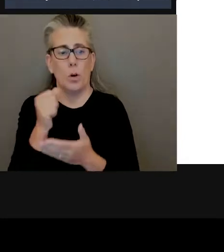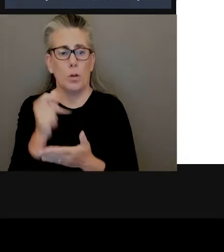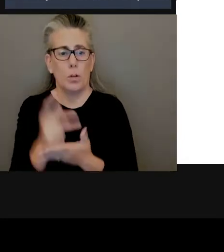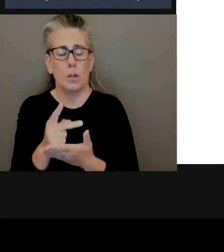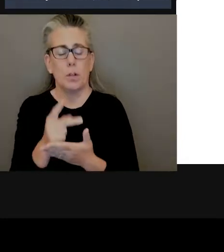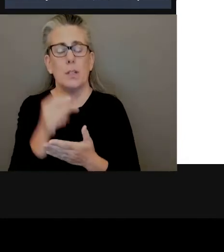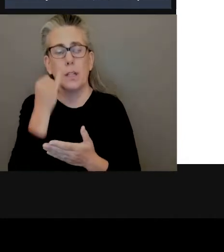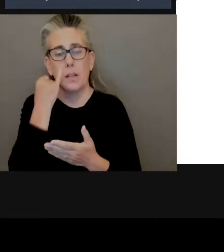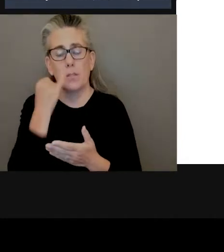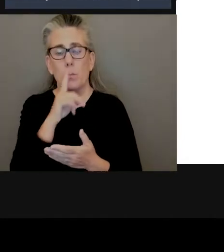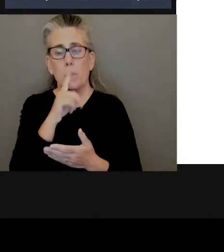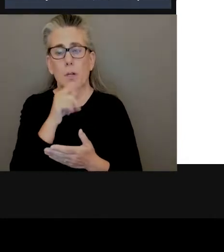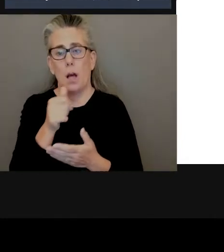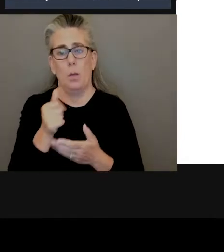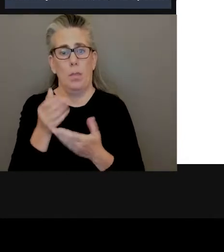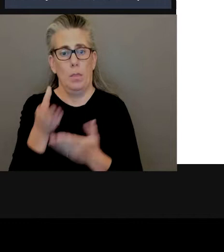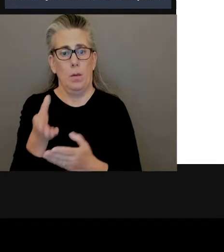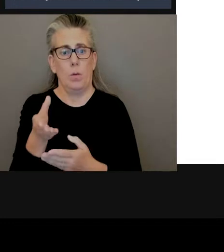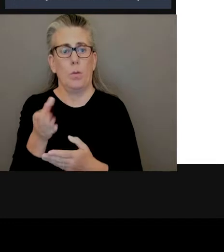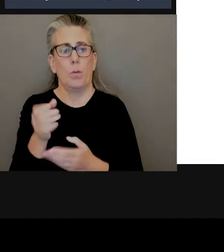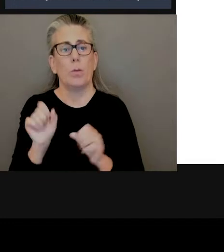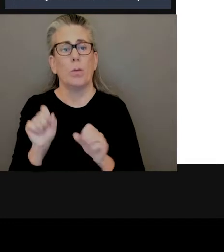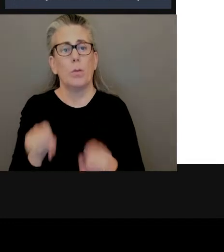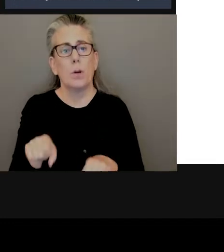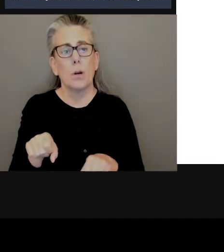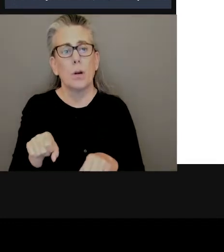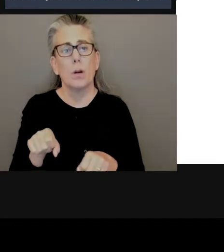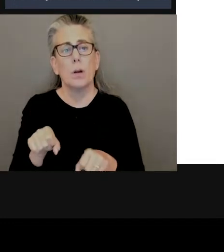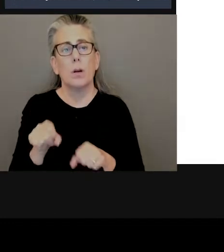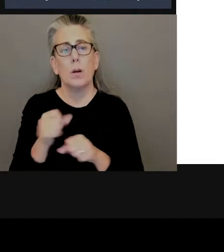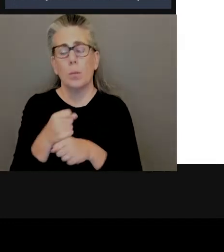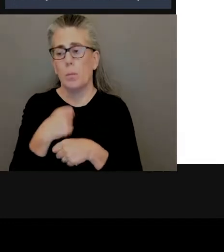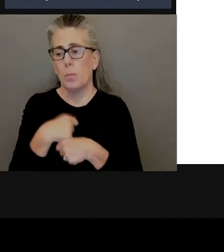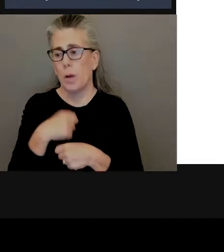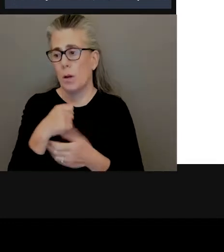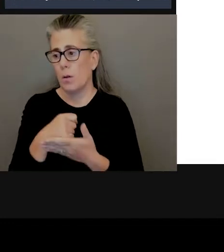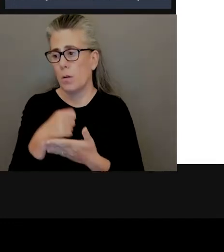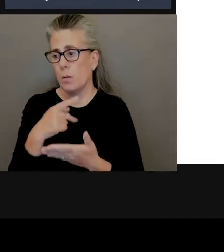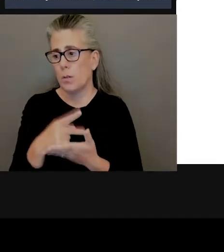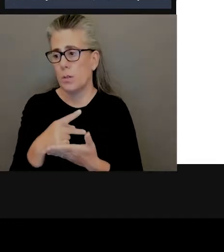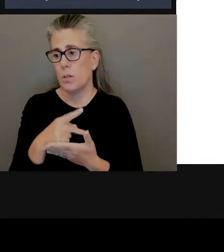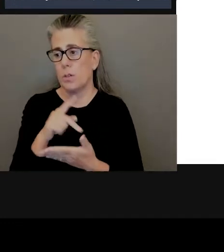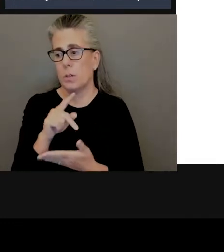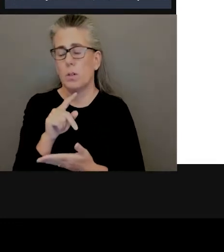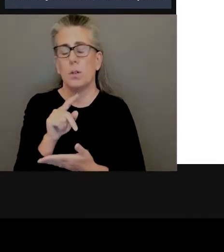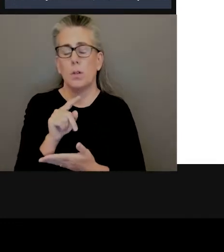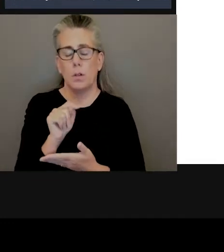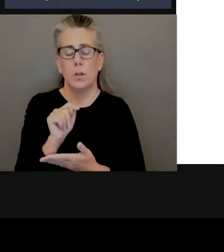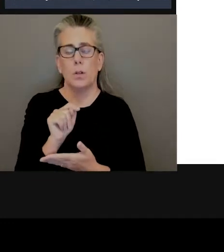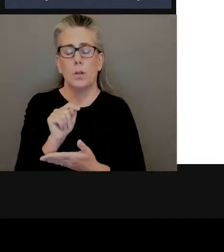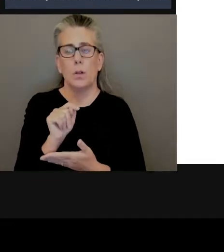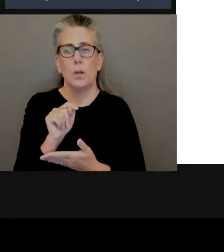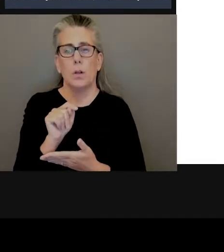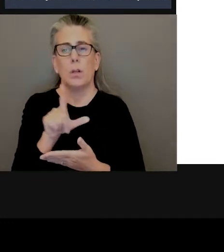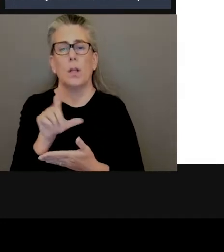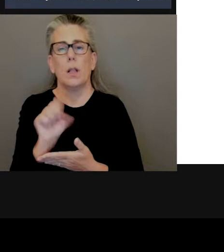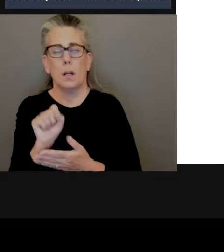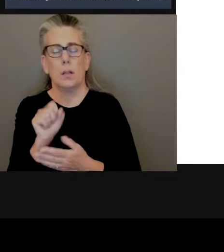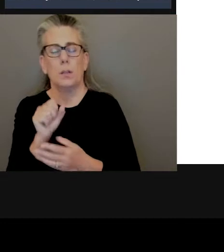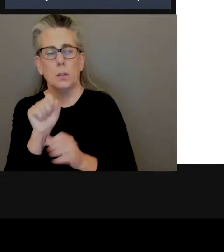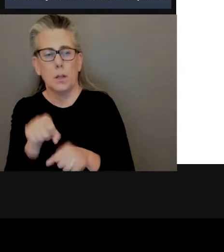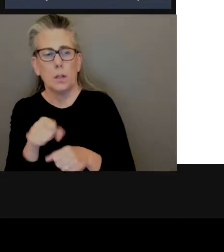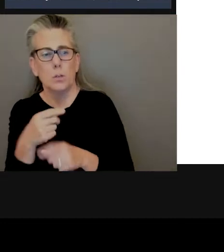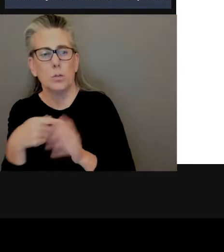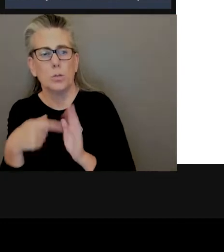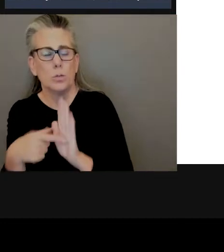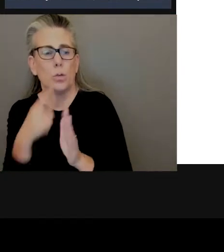load balancer redirects the request to Cognito authorization endpoint so that Cognito can authenticate the users. Now in this demo, we